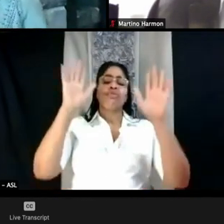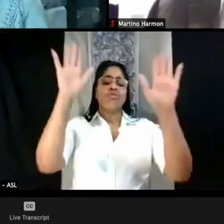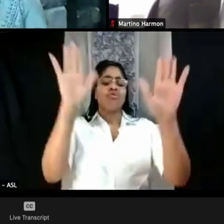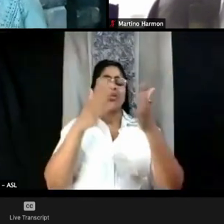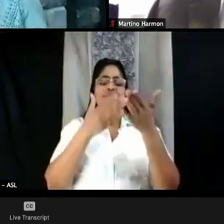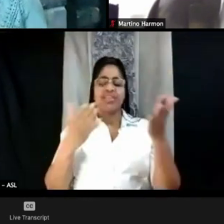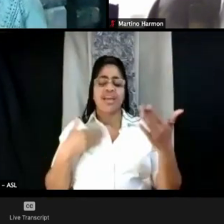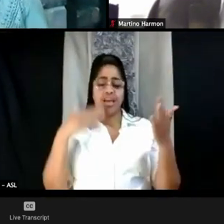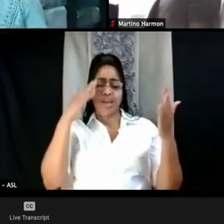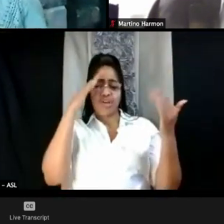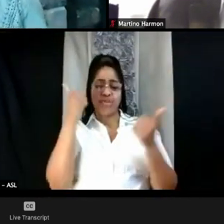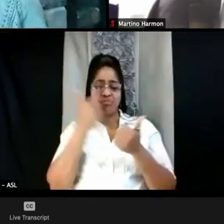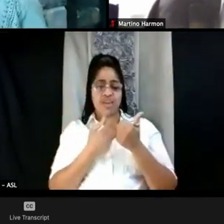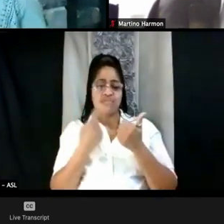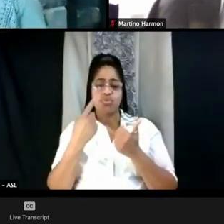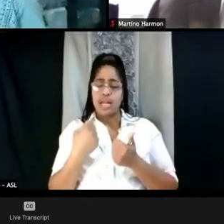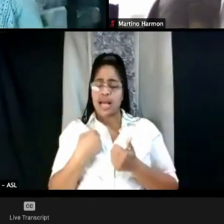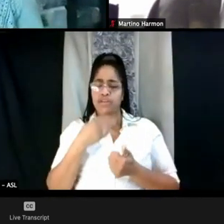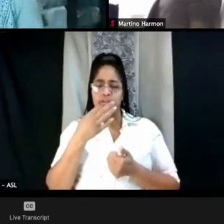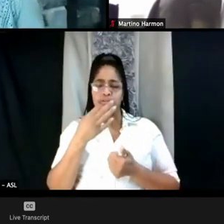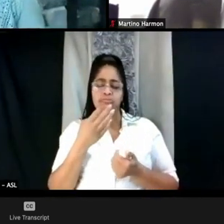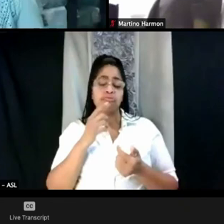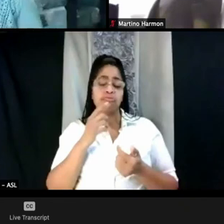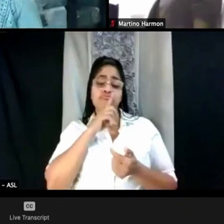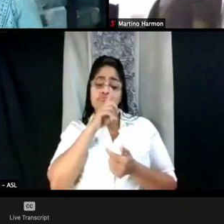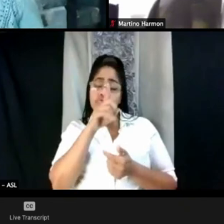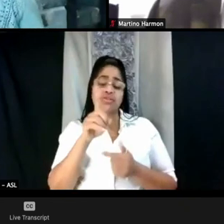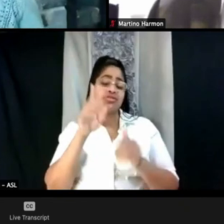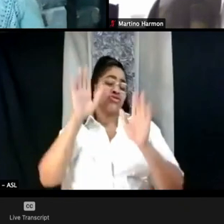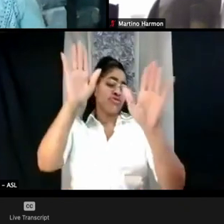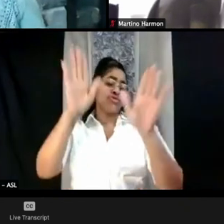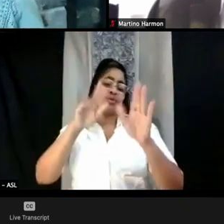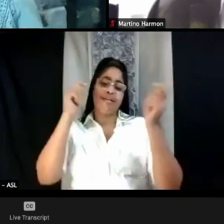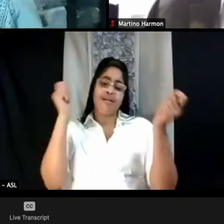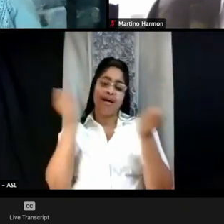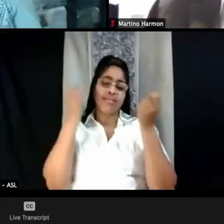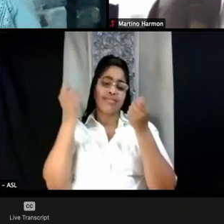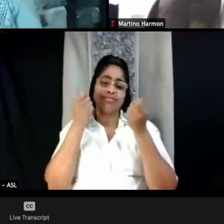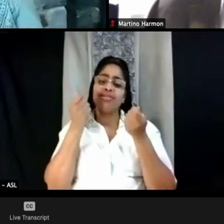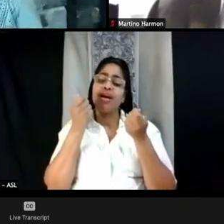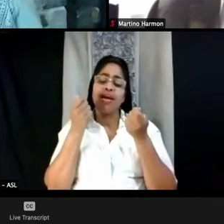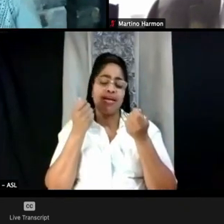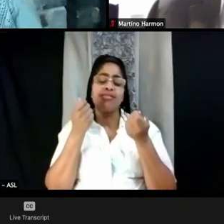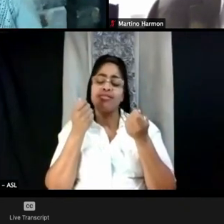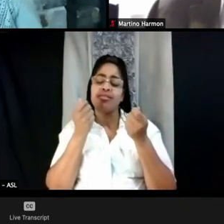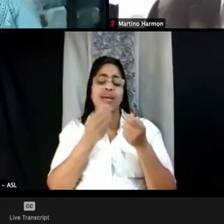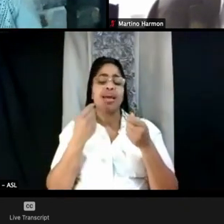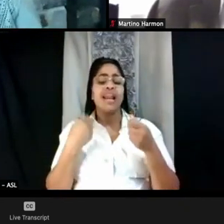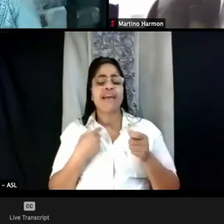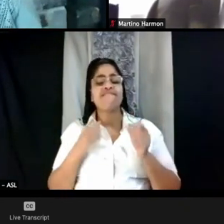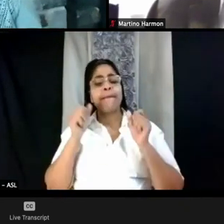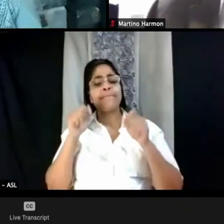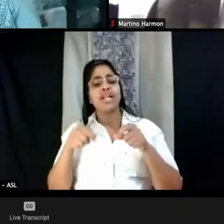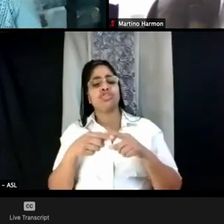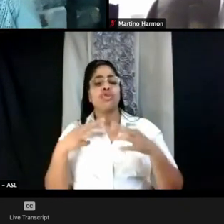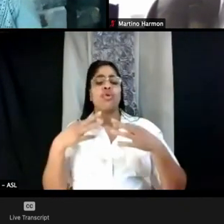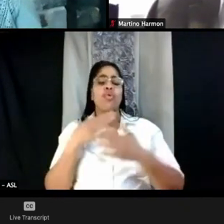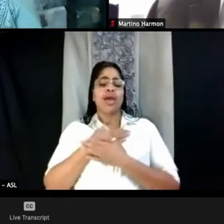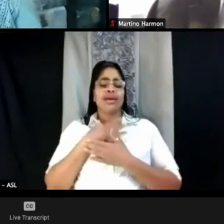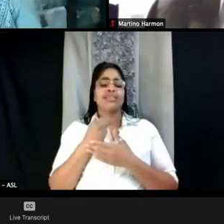everybody really does have an upcoming, great upcoming holiday season and has ability to rest and recharge. Thank